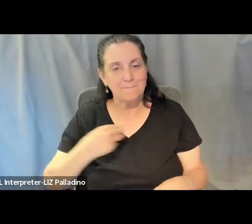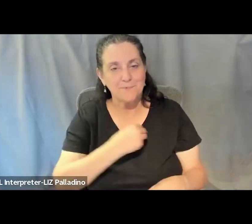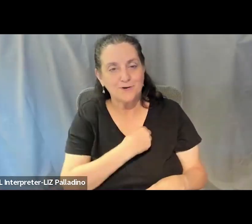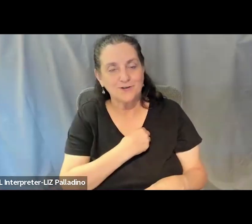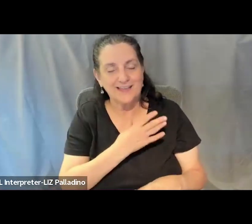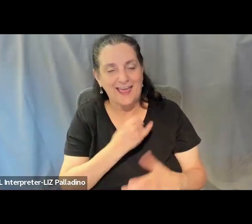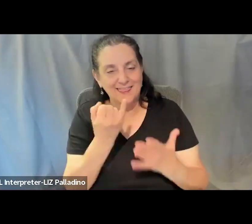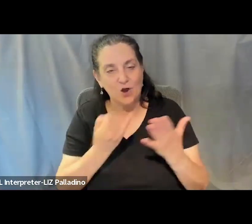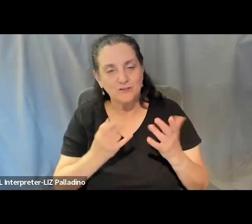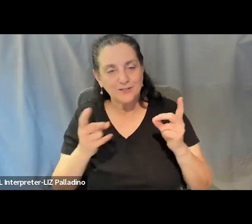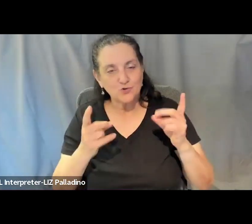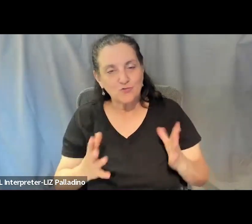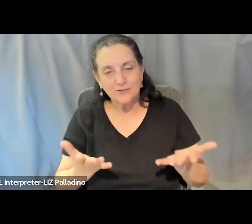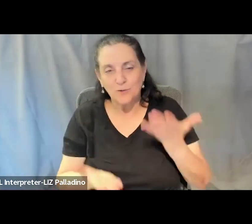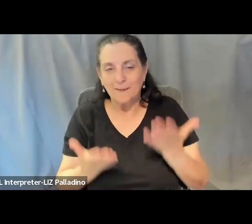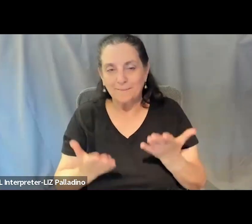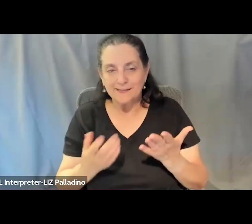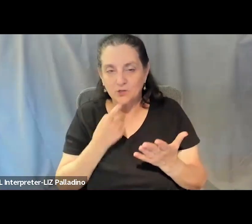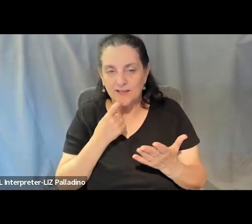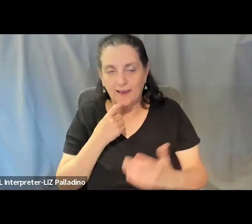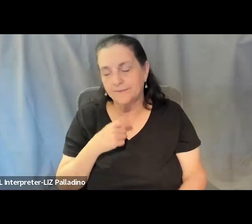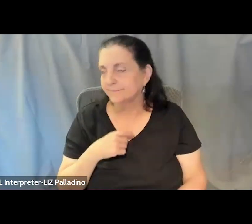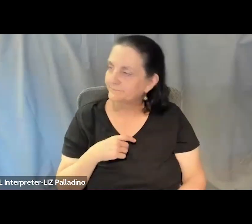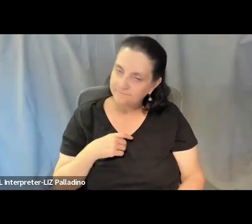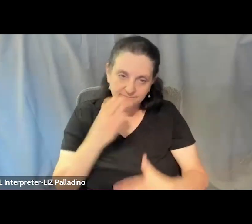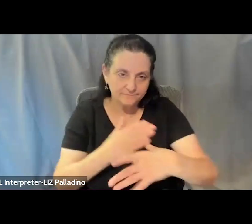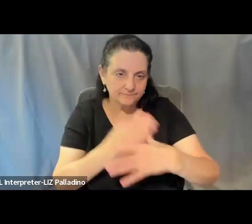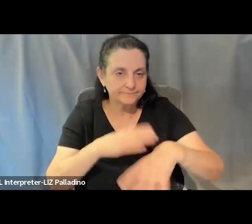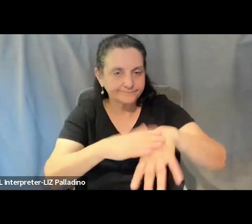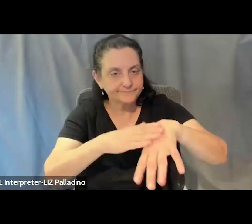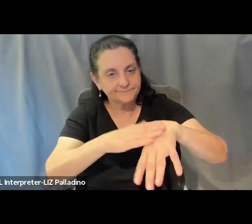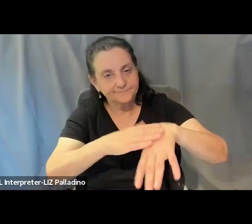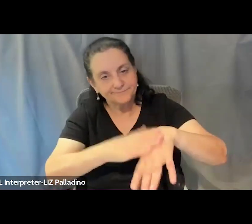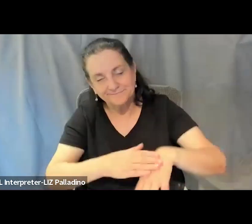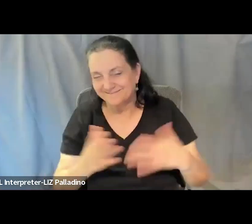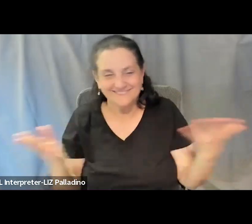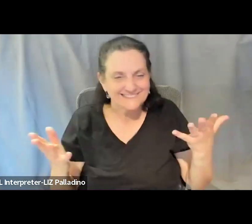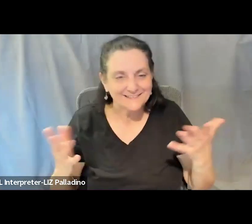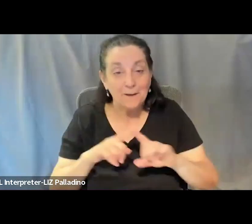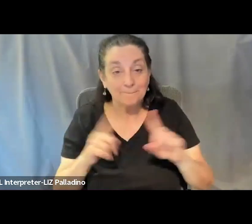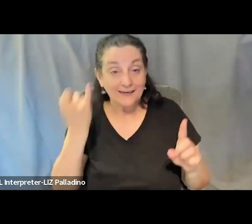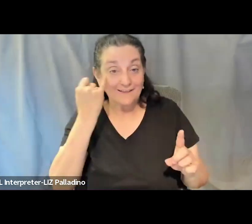artistic director to kind of not nag, doing what you're supposed to do. But if you have a board member who does believe and